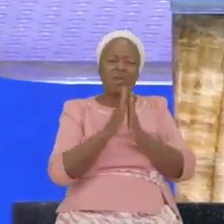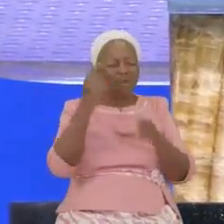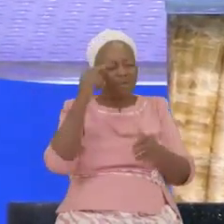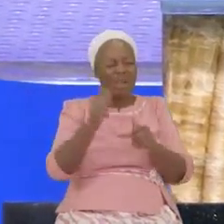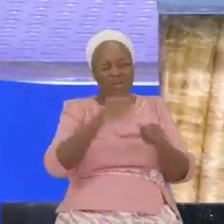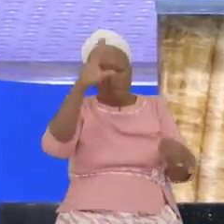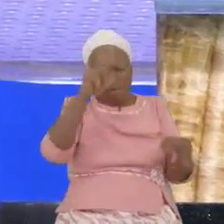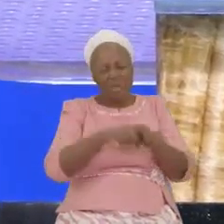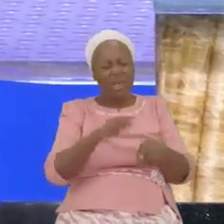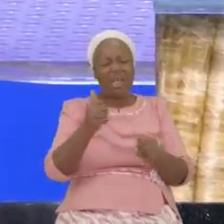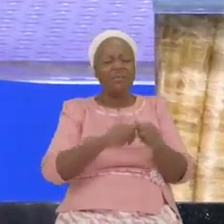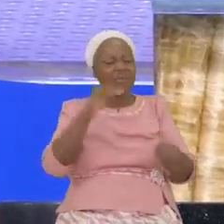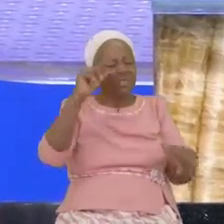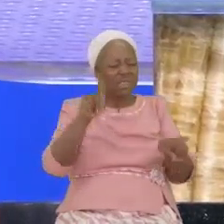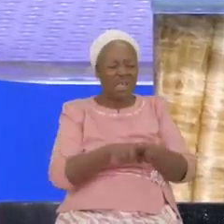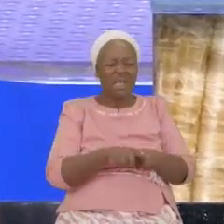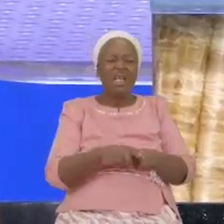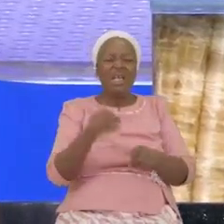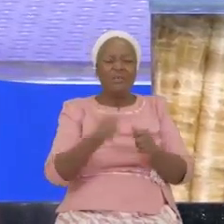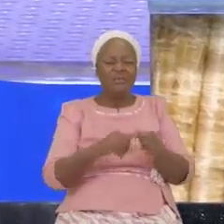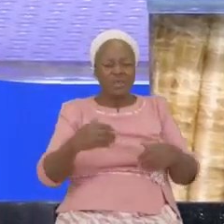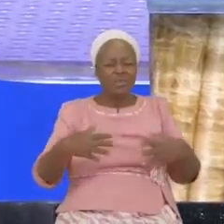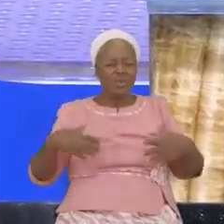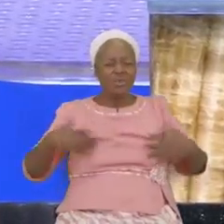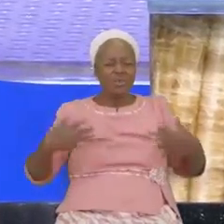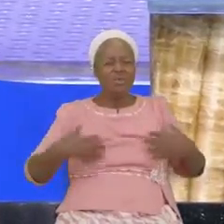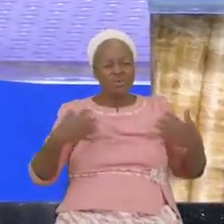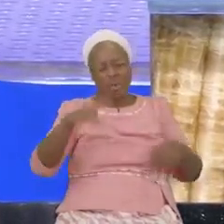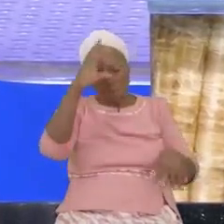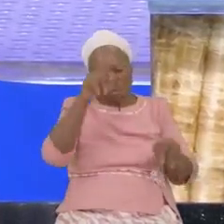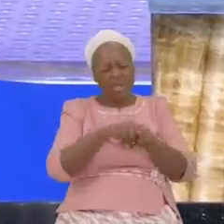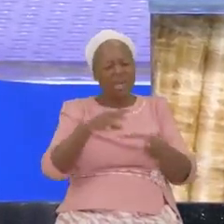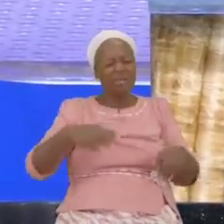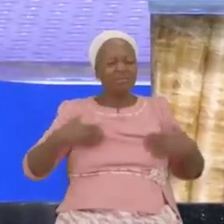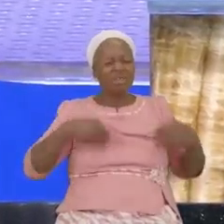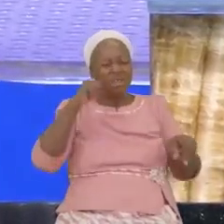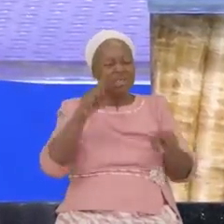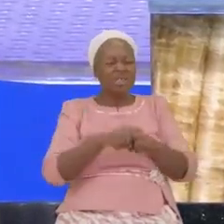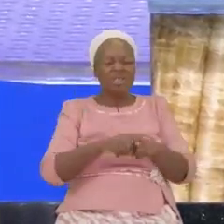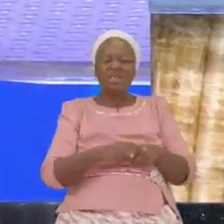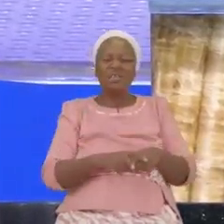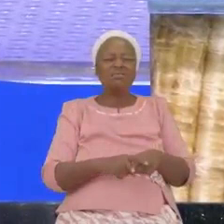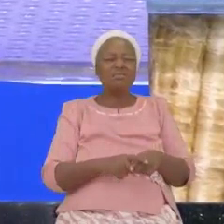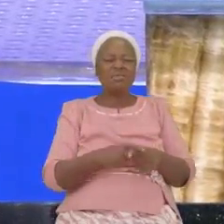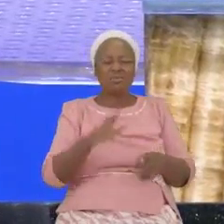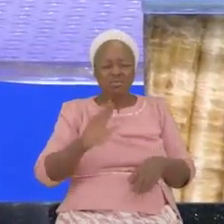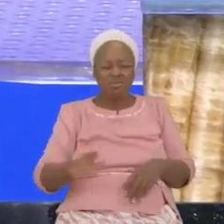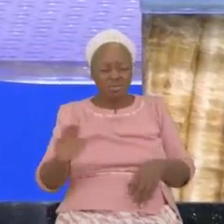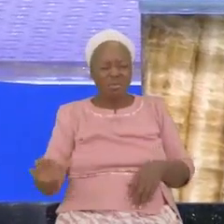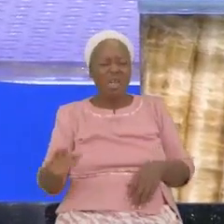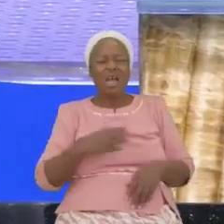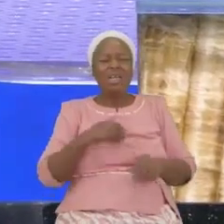every brother, every sister, every young brother, every young sister, every teenage brother, teenage sister, and